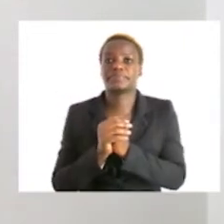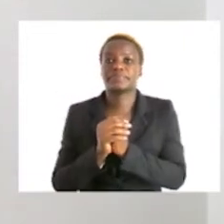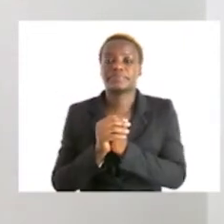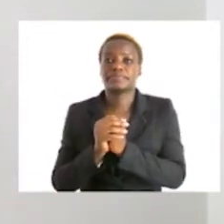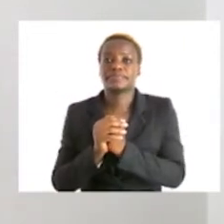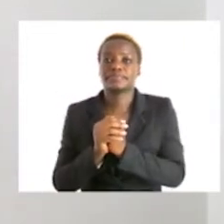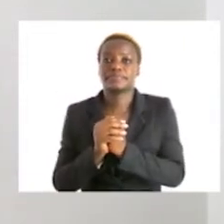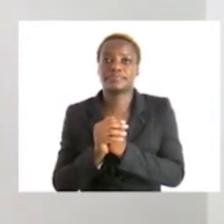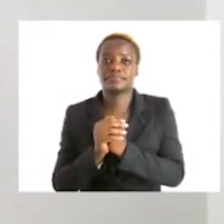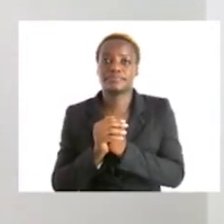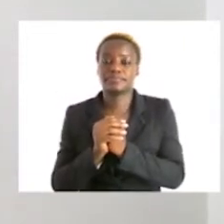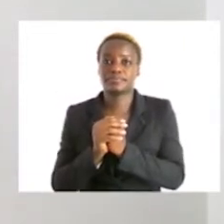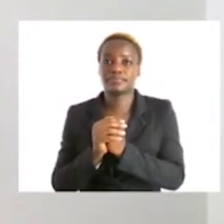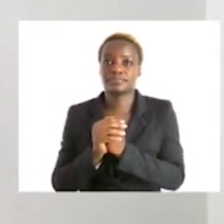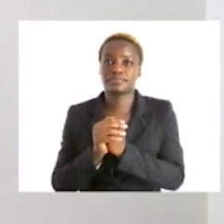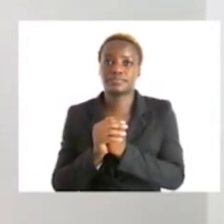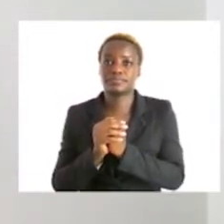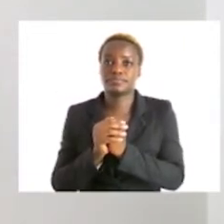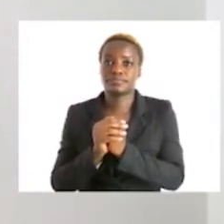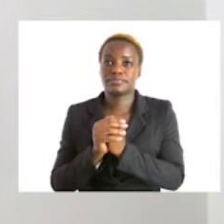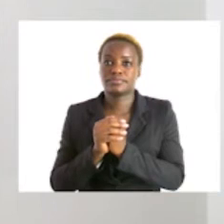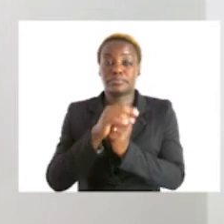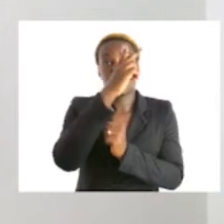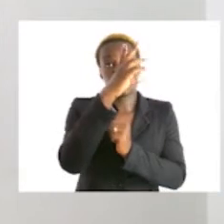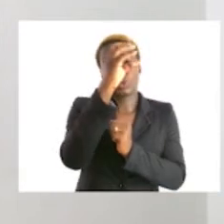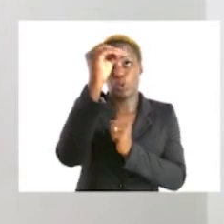to write it. And then we write the $50.